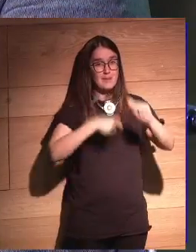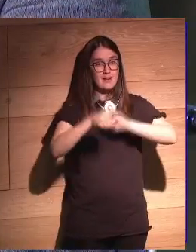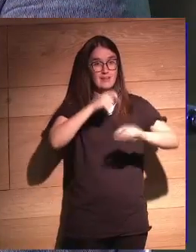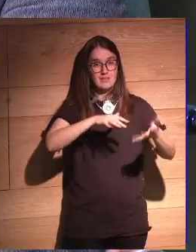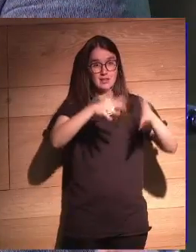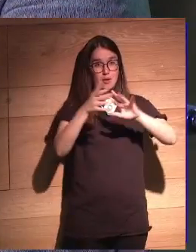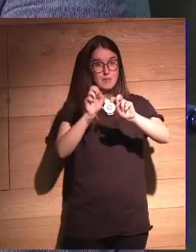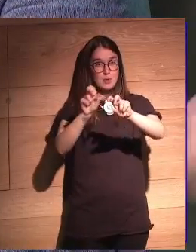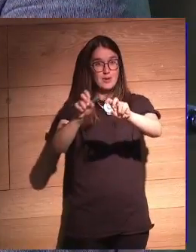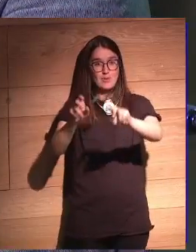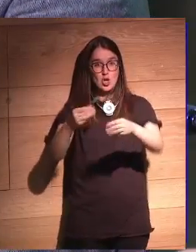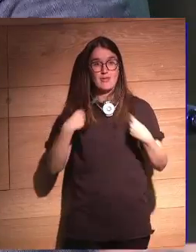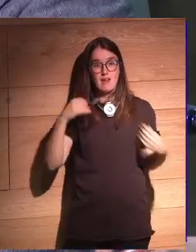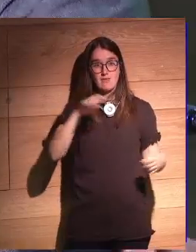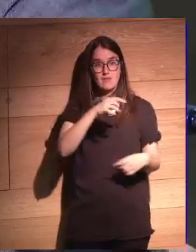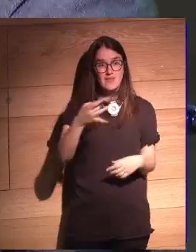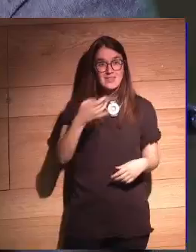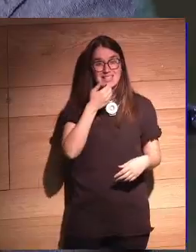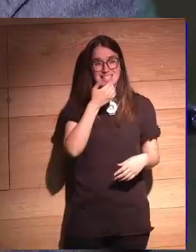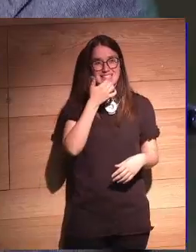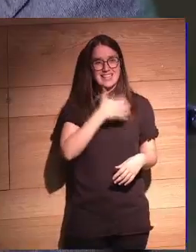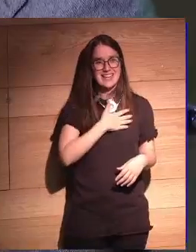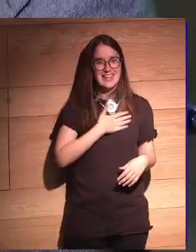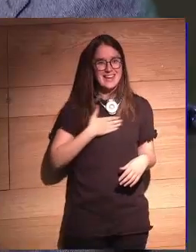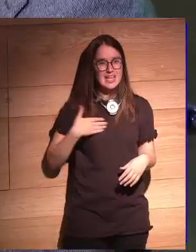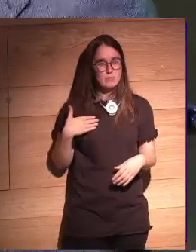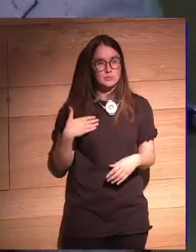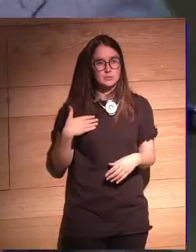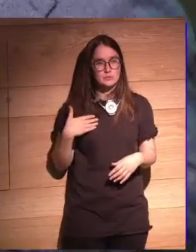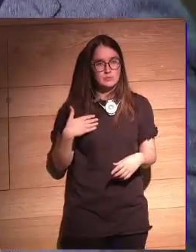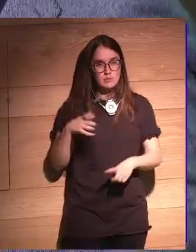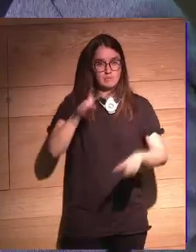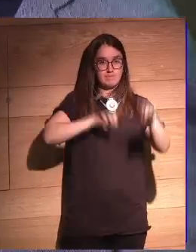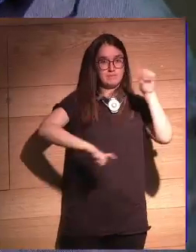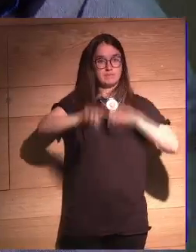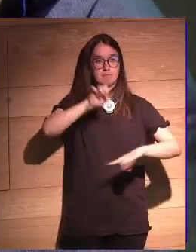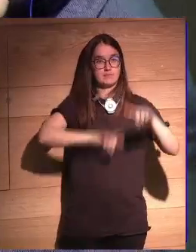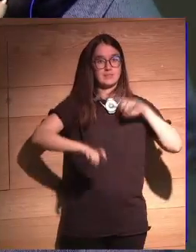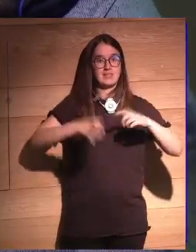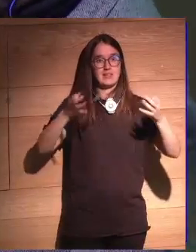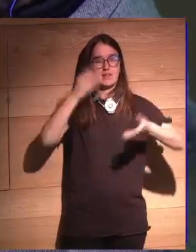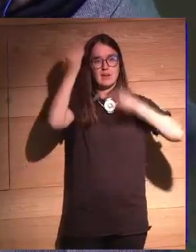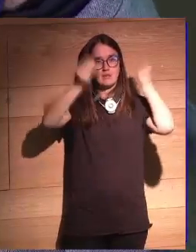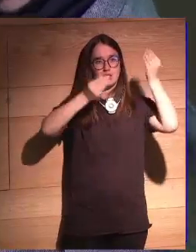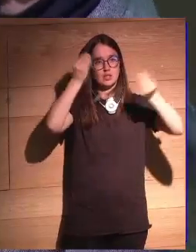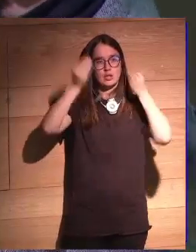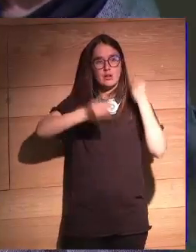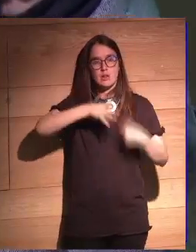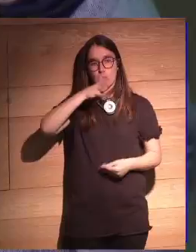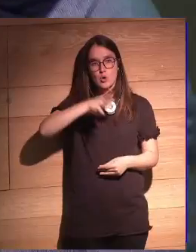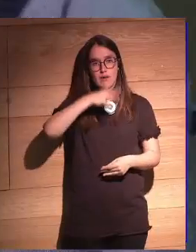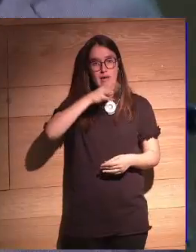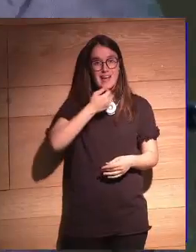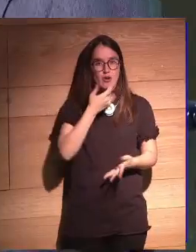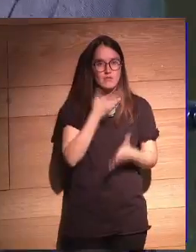opposing goals, and this has led to the commodization of the housing. And if we want to go back, we